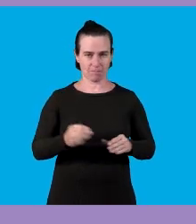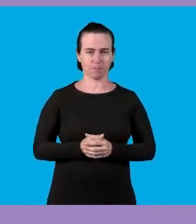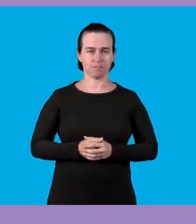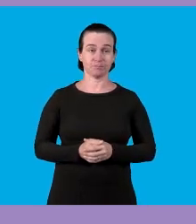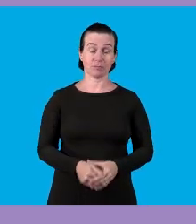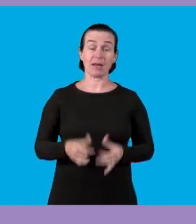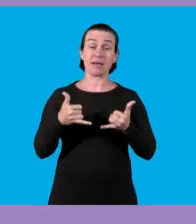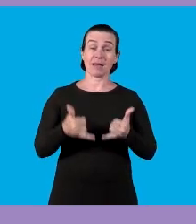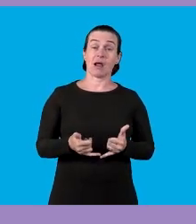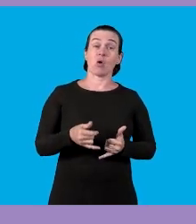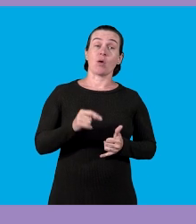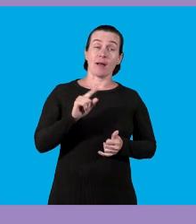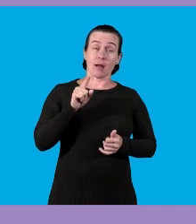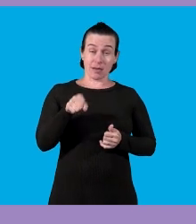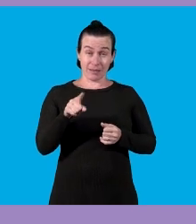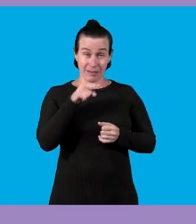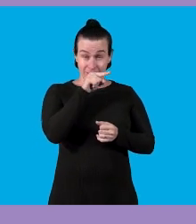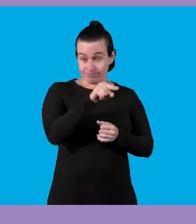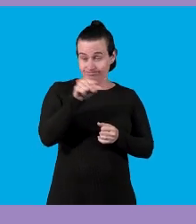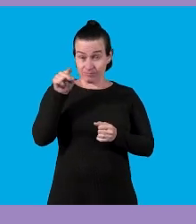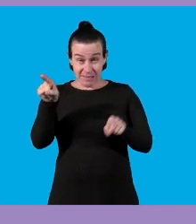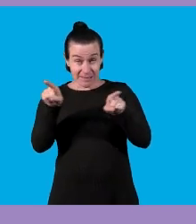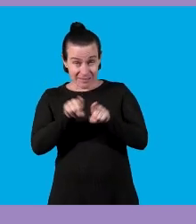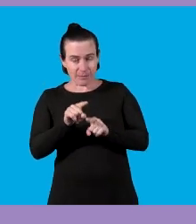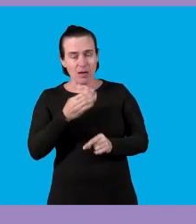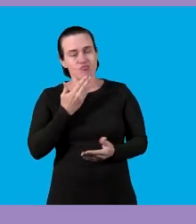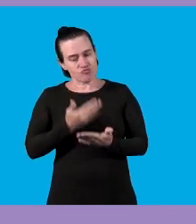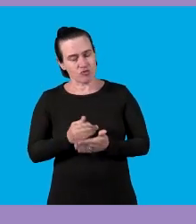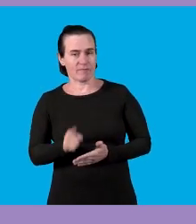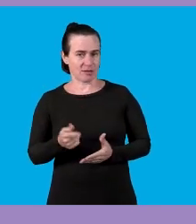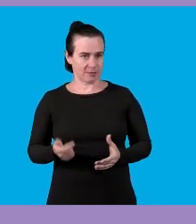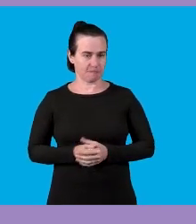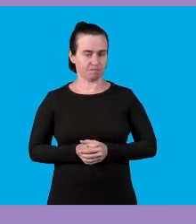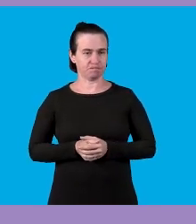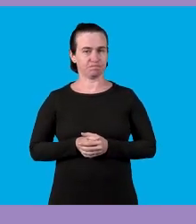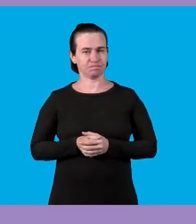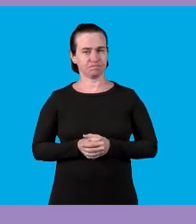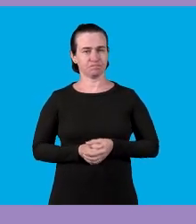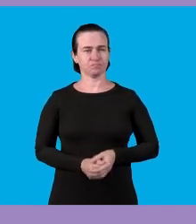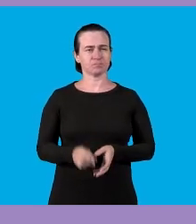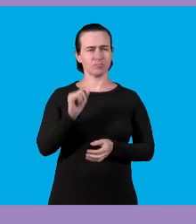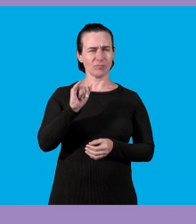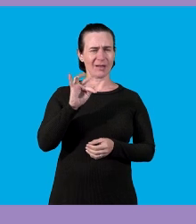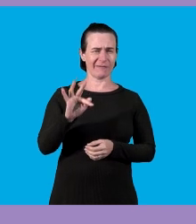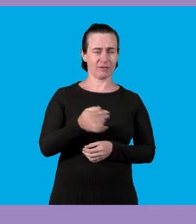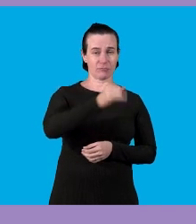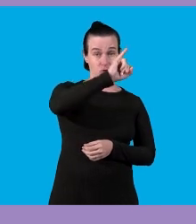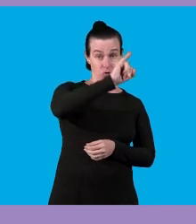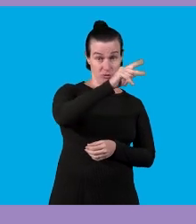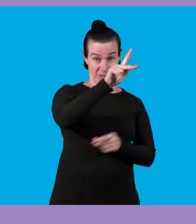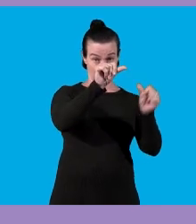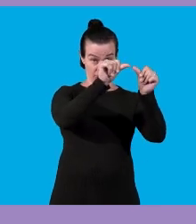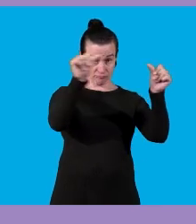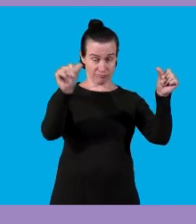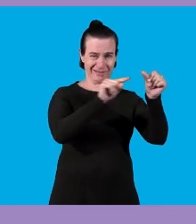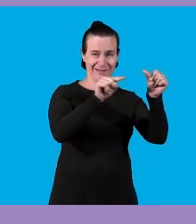given. And therefore, proof that they are similar would be to say, if we divide